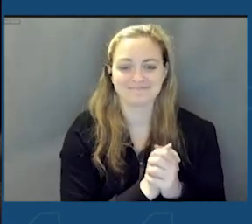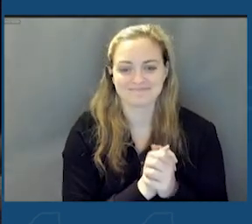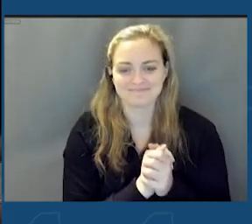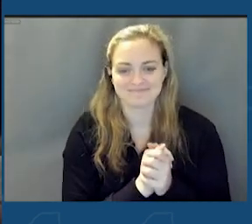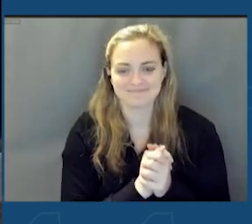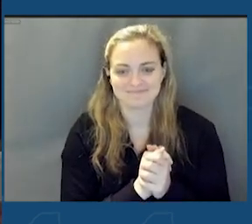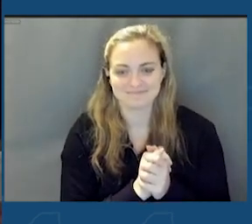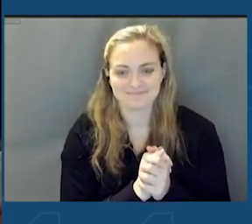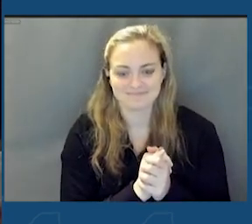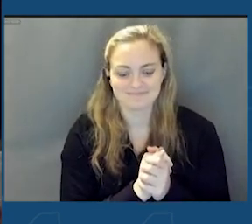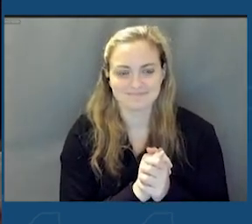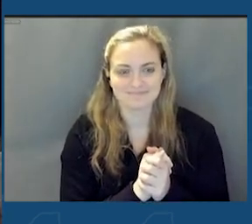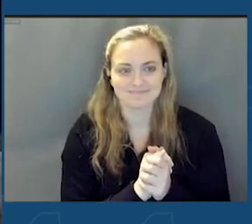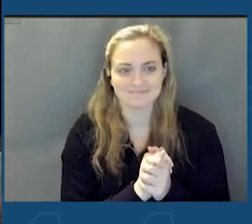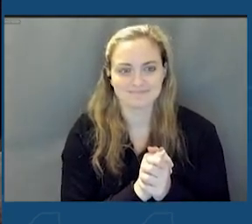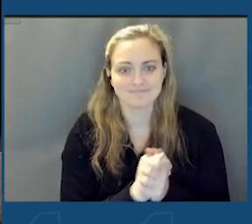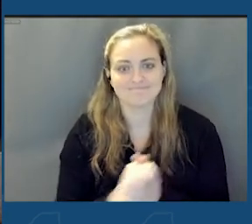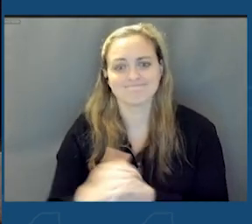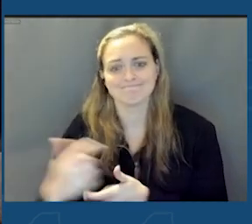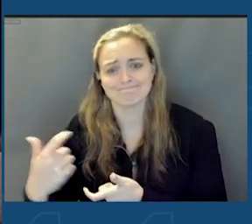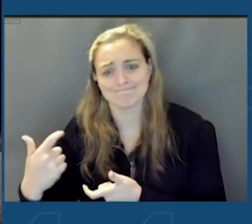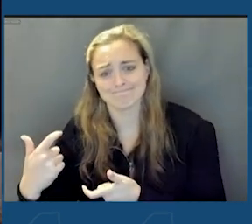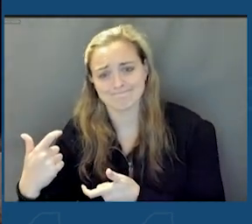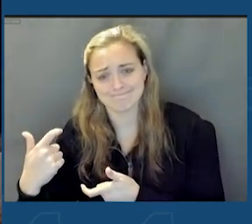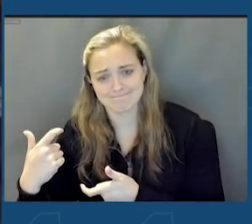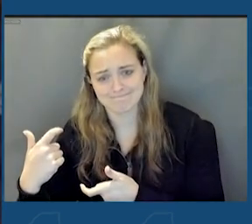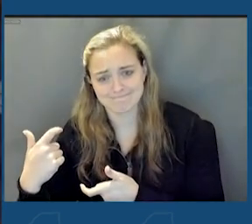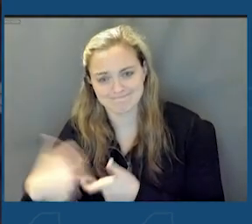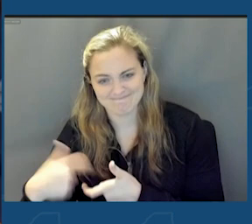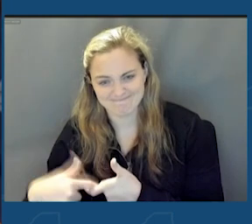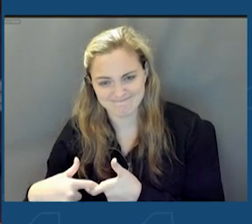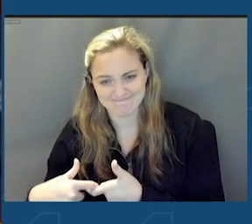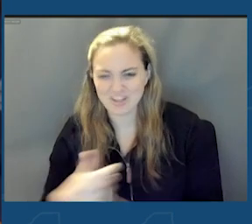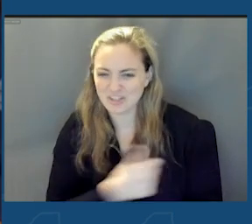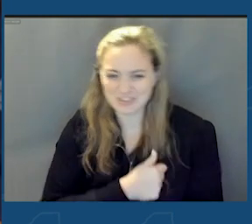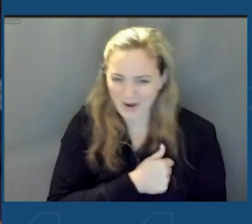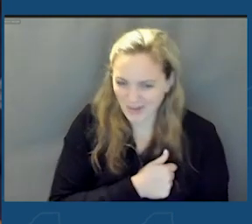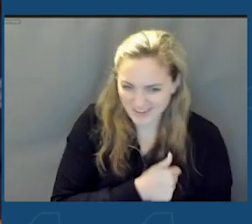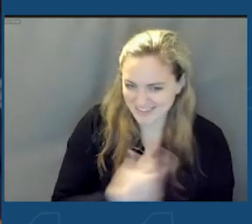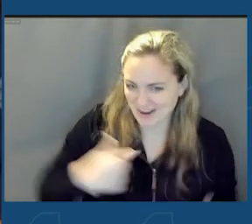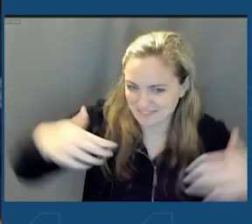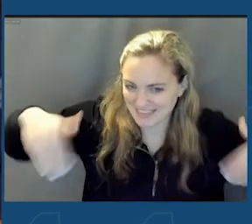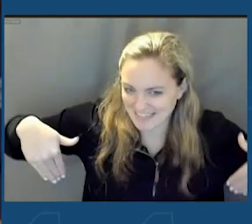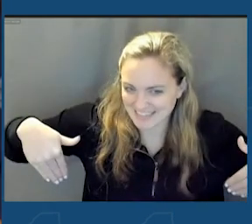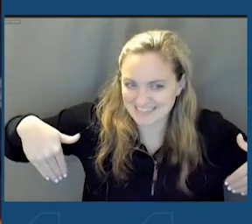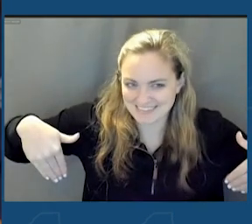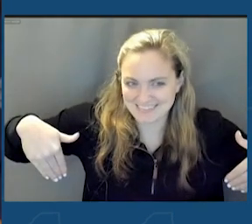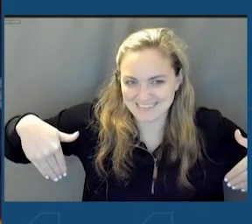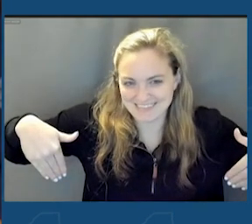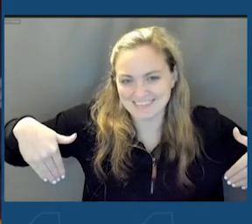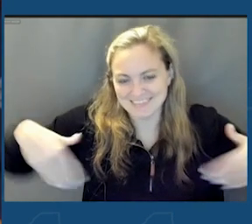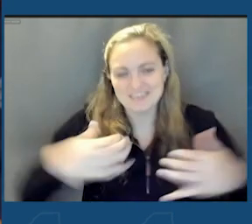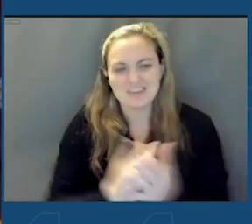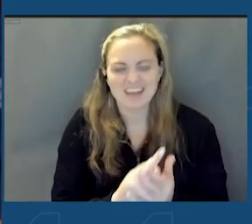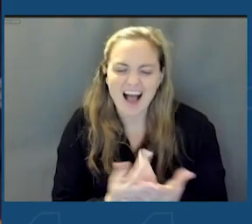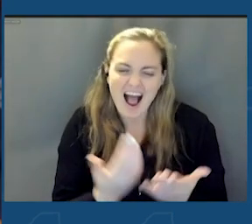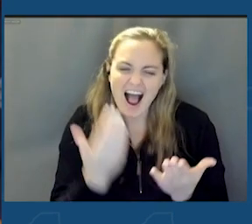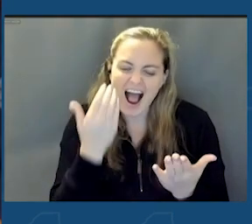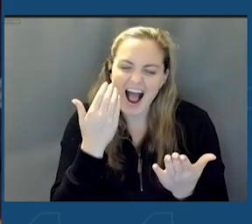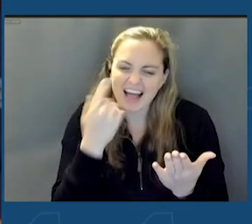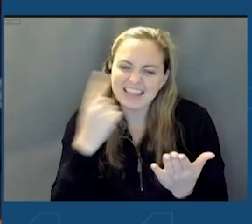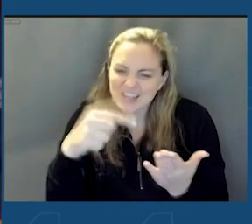Lo siento, soy tarde. And I think you'll understand I have a very good reason why I was a little bit late